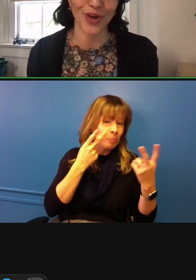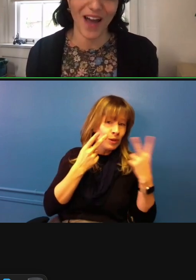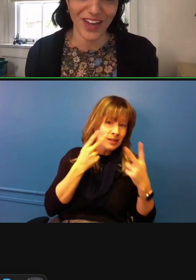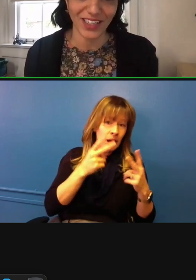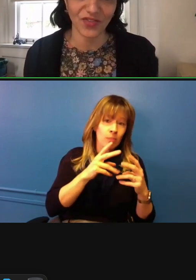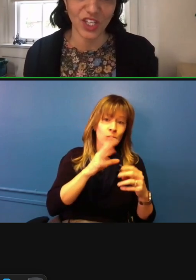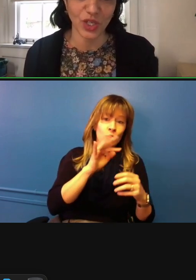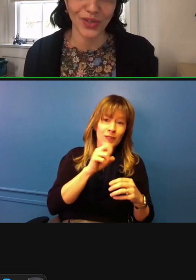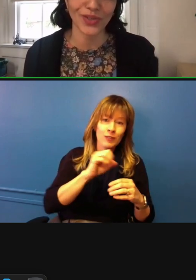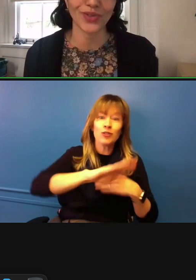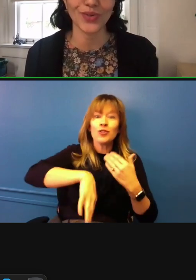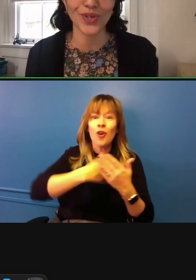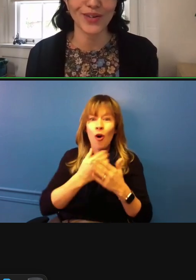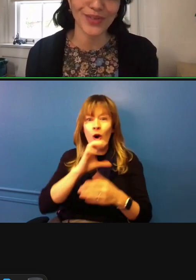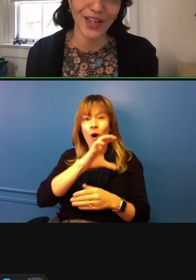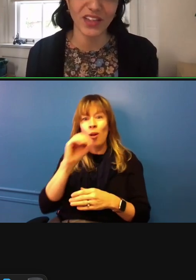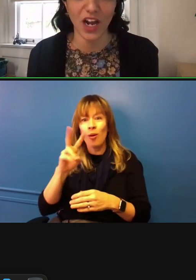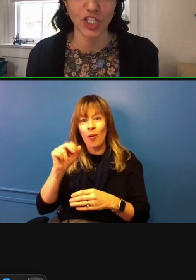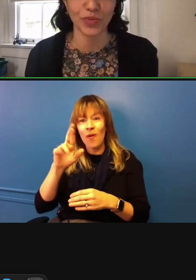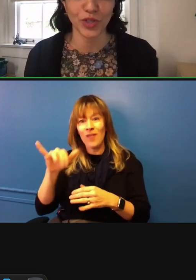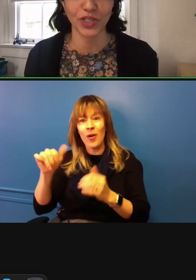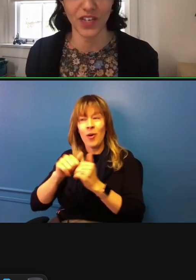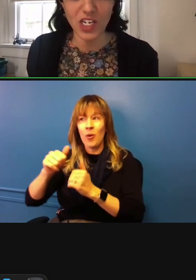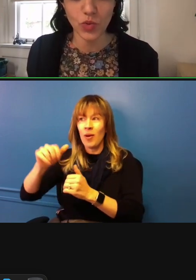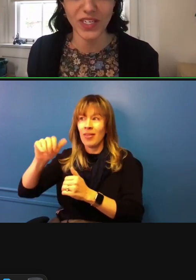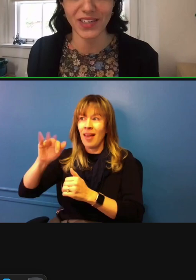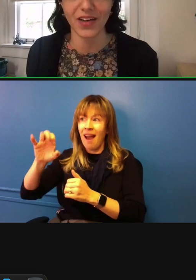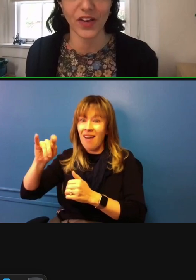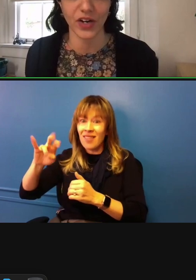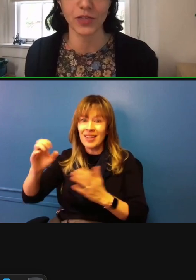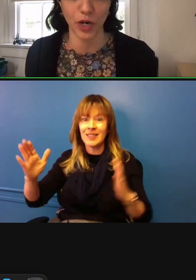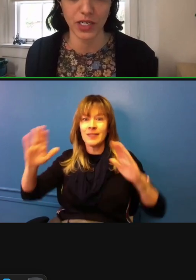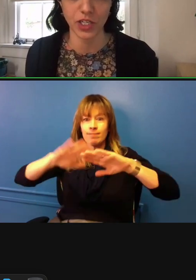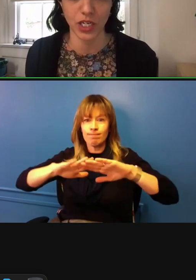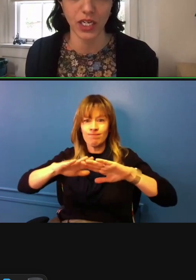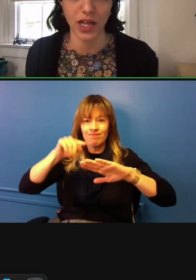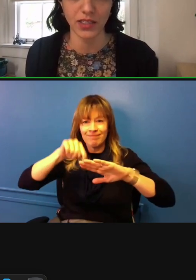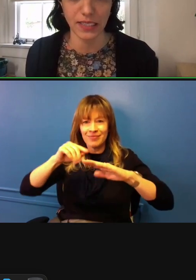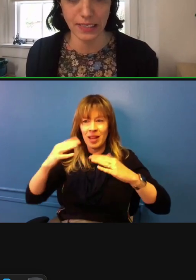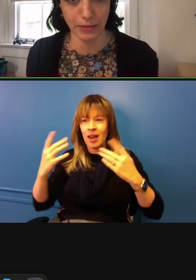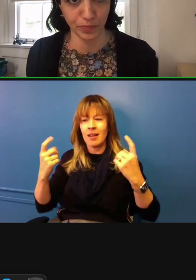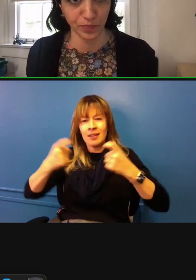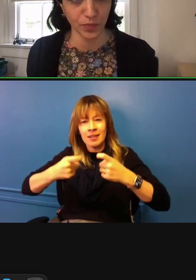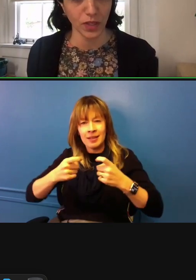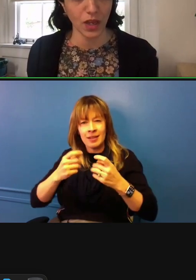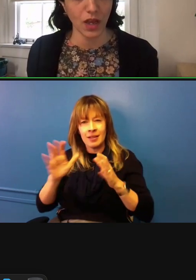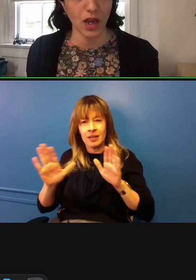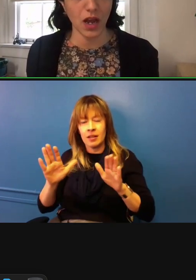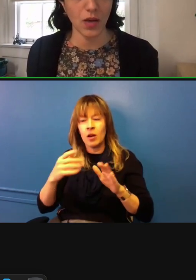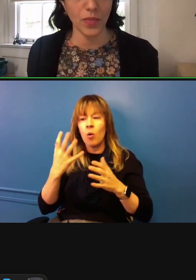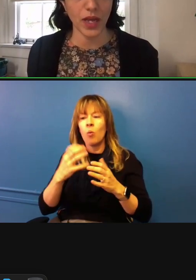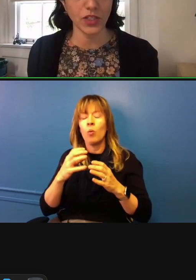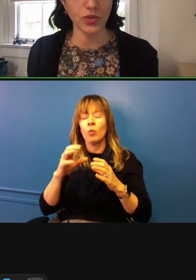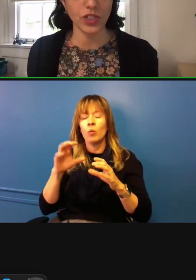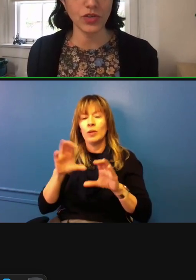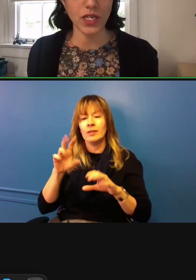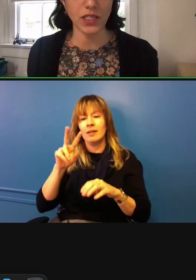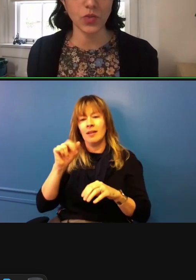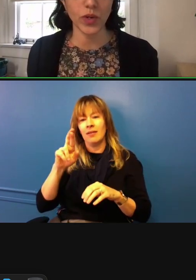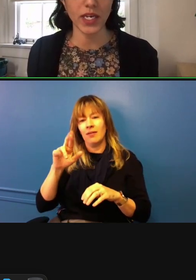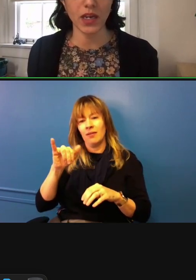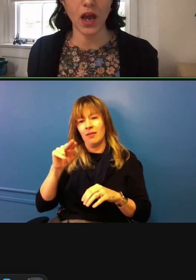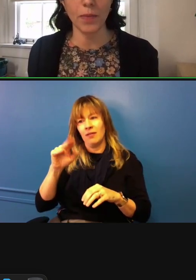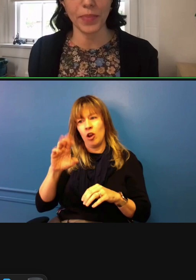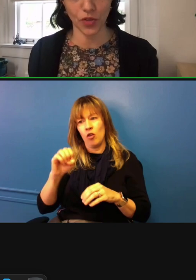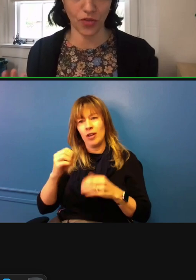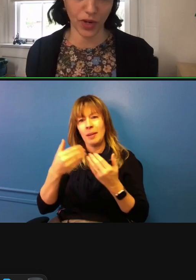with the social affective features. So to understand the contribution of each, we did a variance partitioning analysis. And so to do